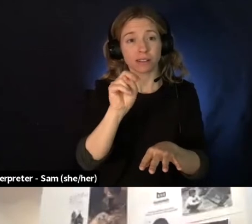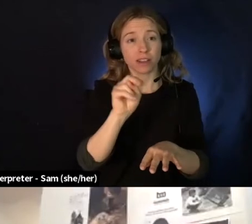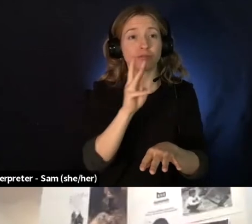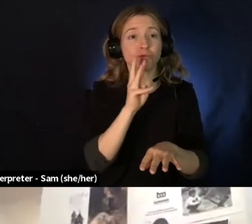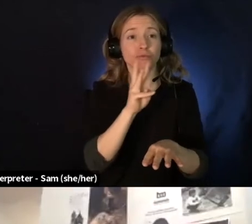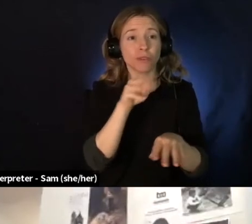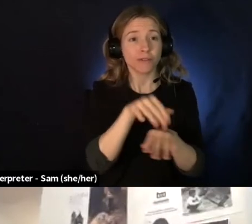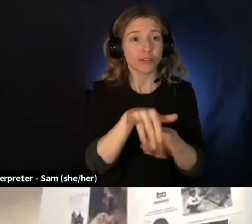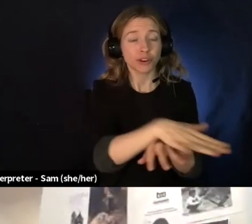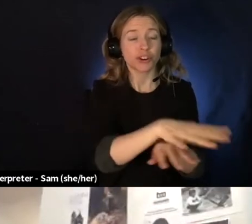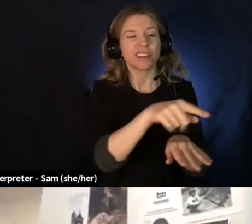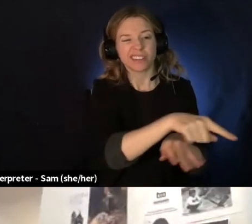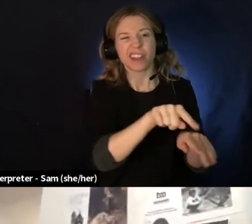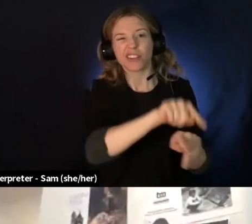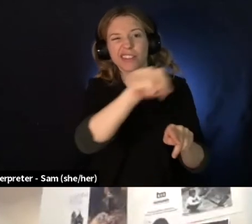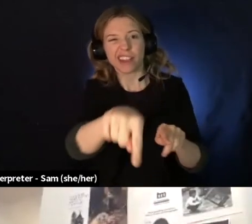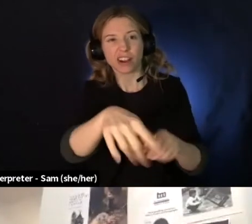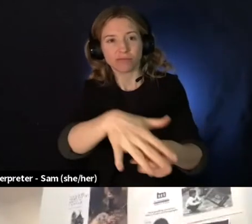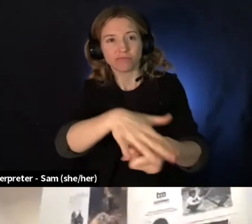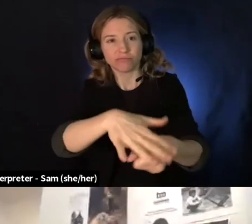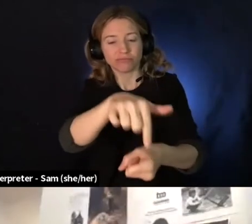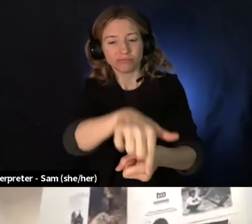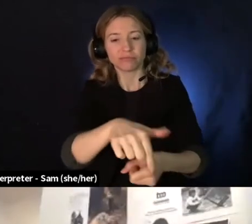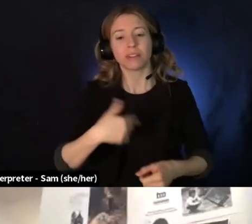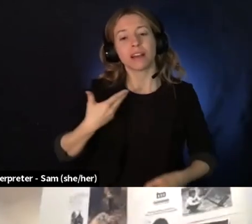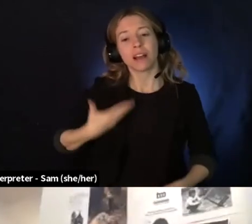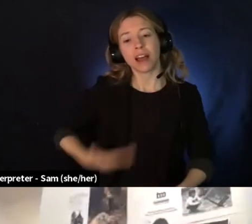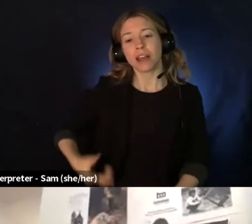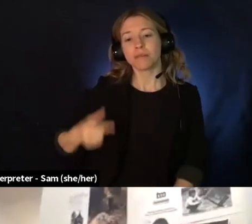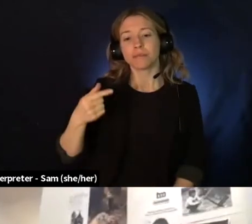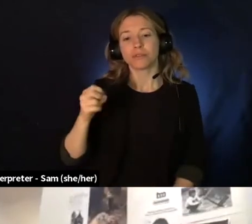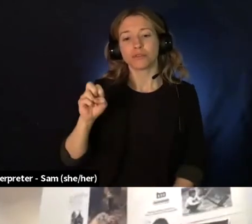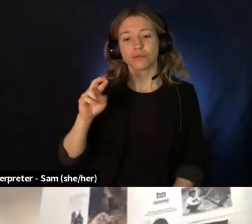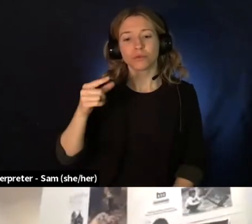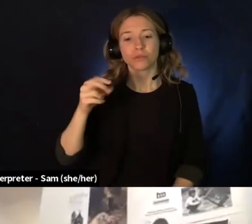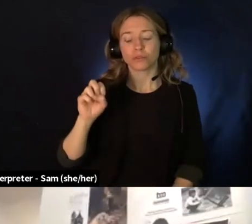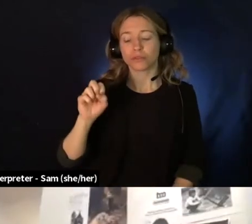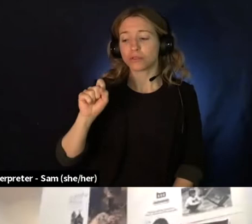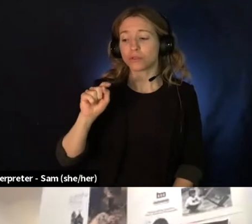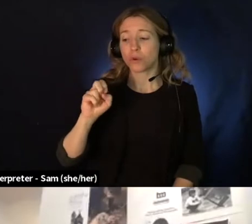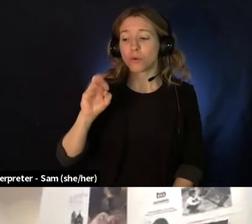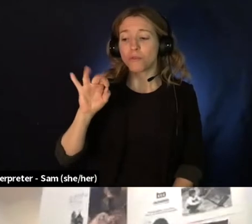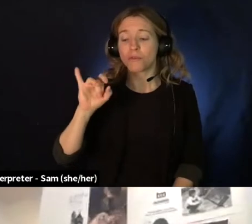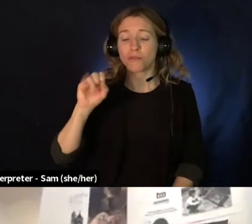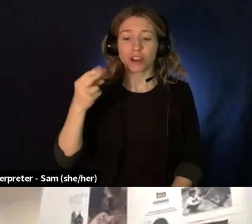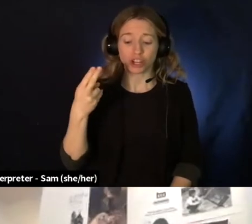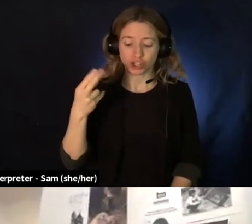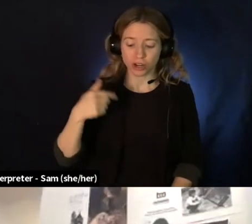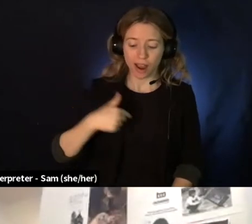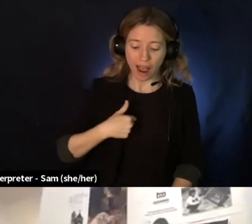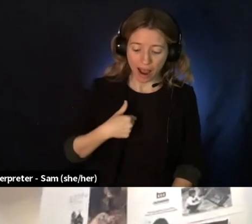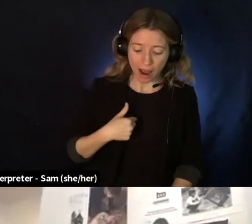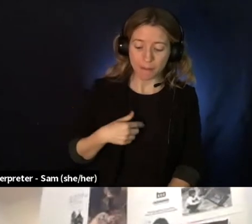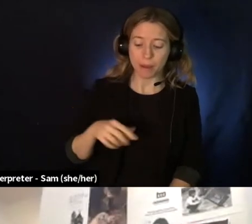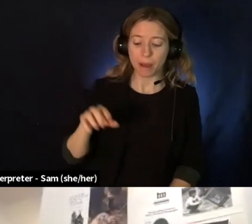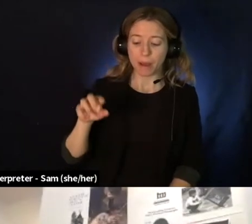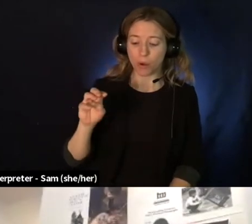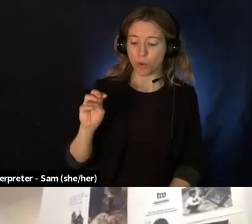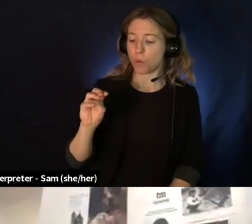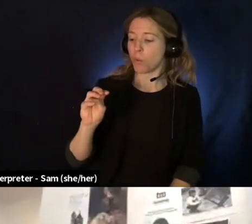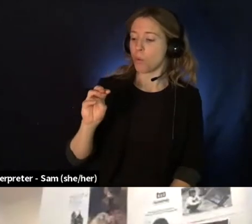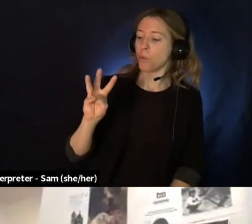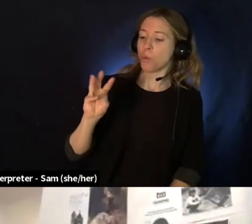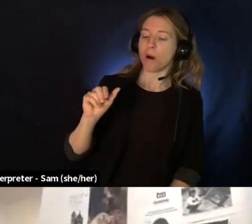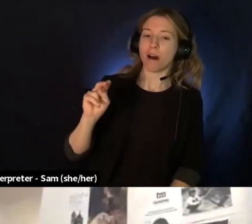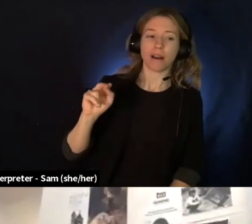and I'm a Lenape, but my home territory is in Ontario, Canada, in